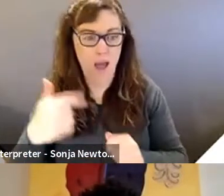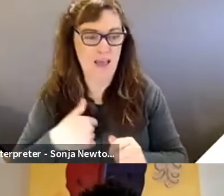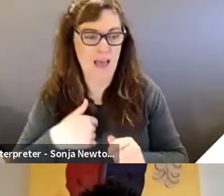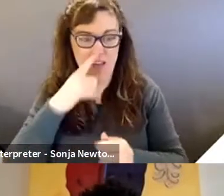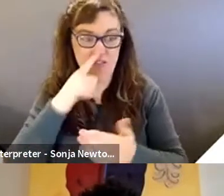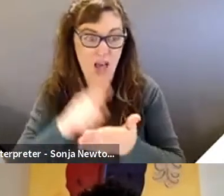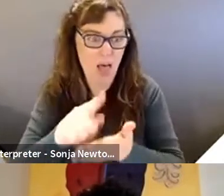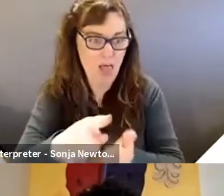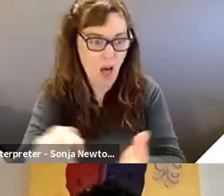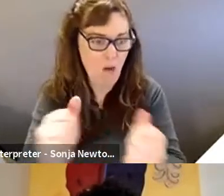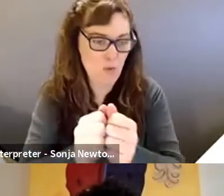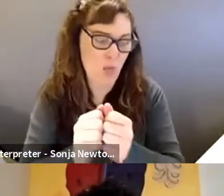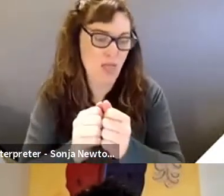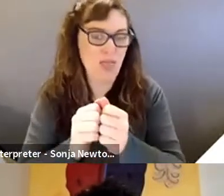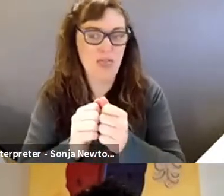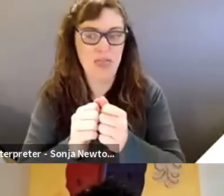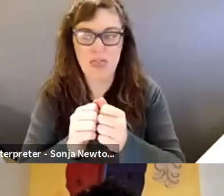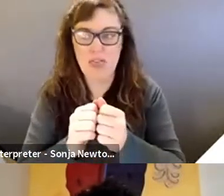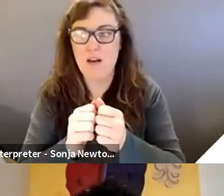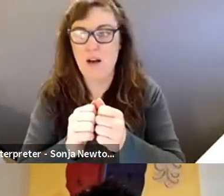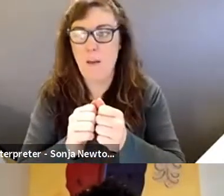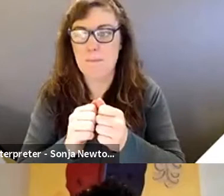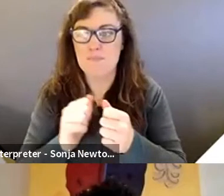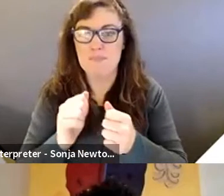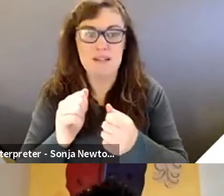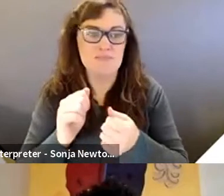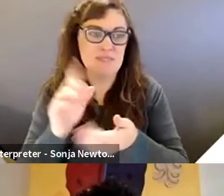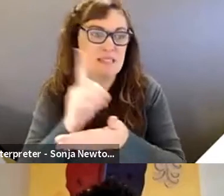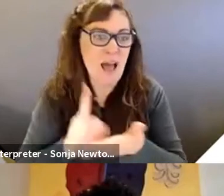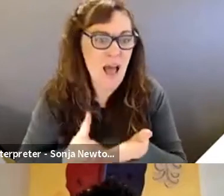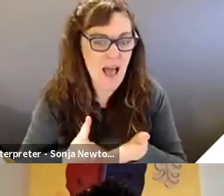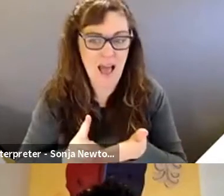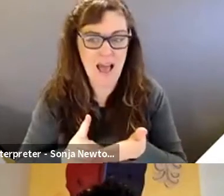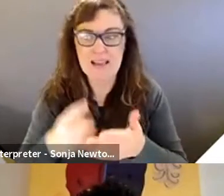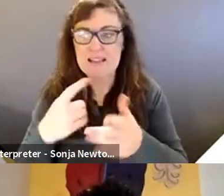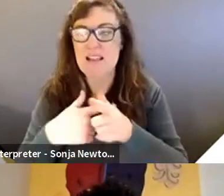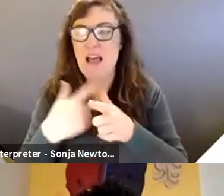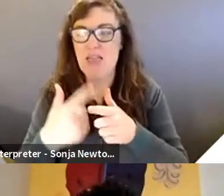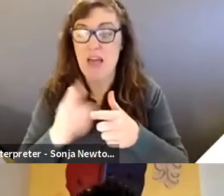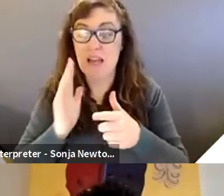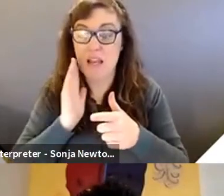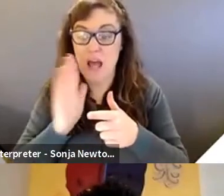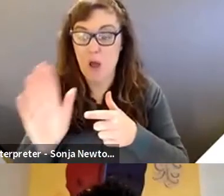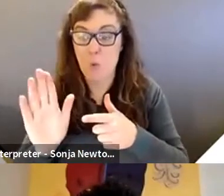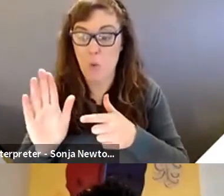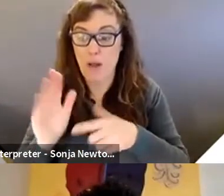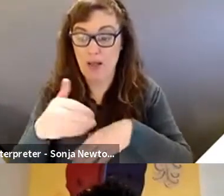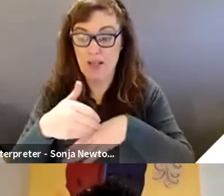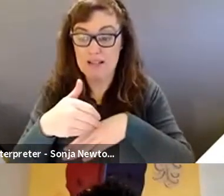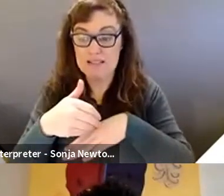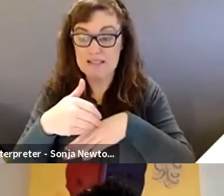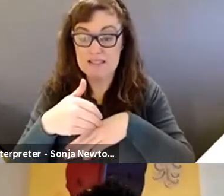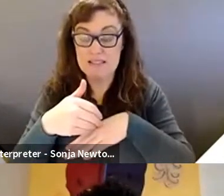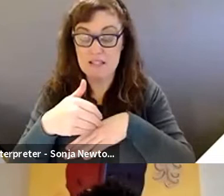design or technology to begin with. And then additionally, I'm going to send you all to, or we're going to